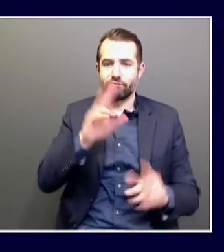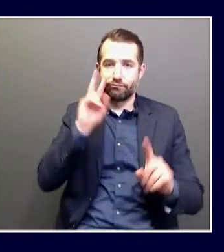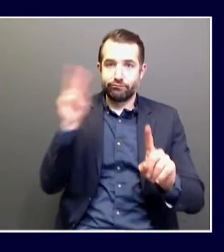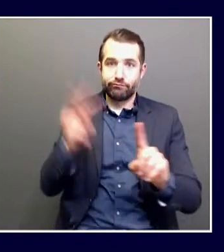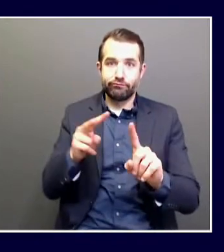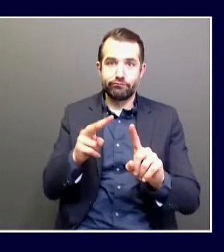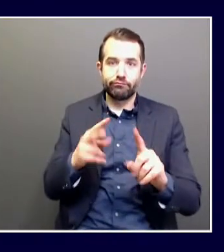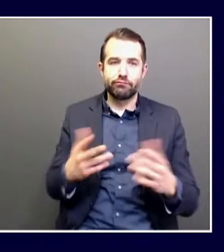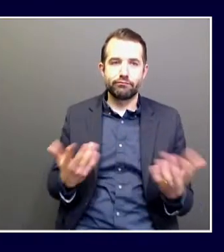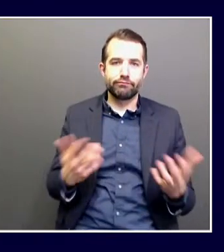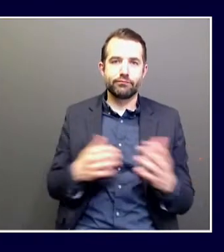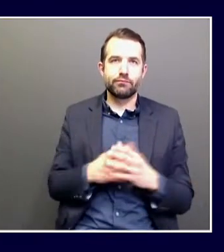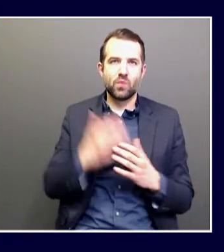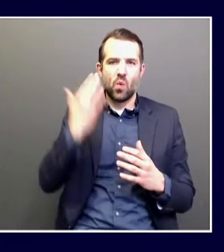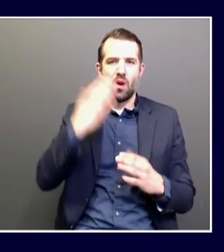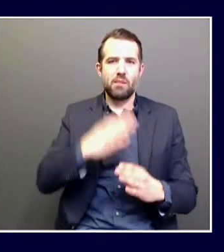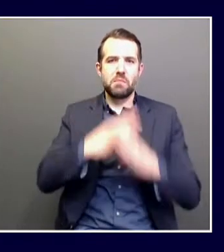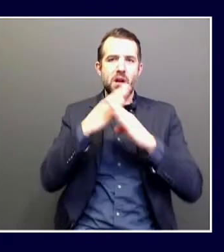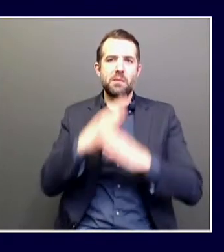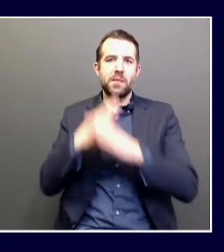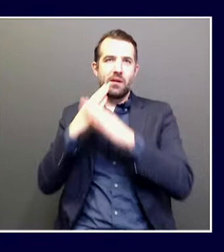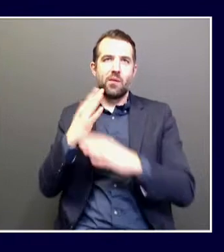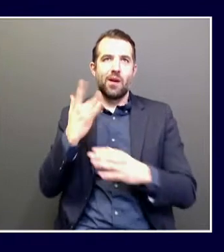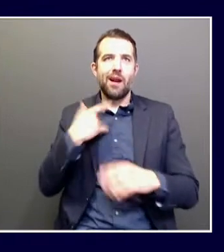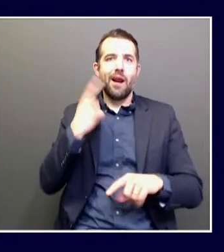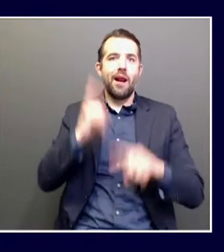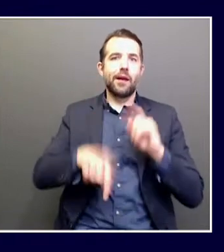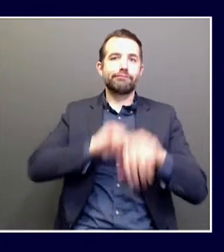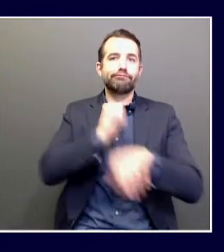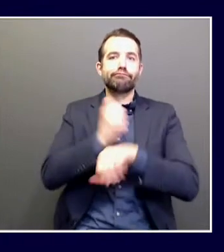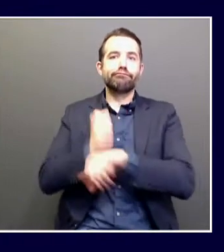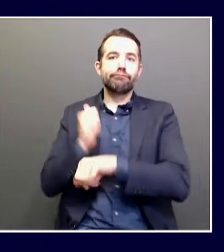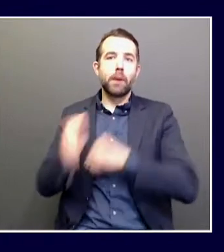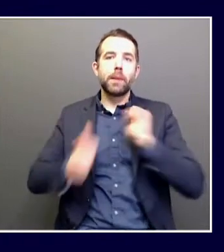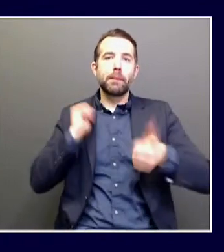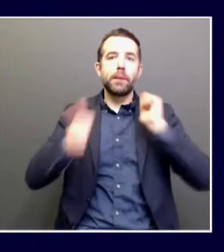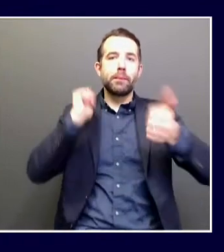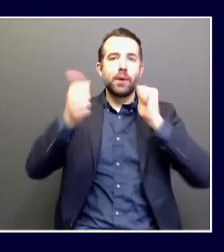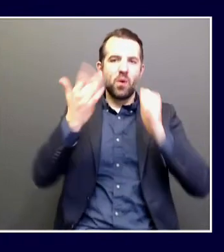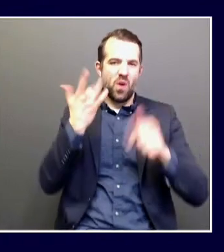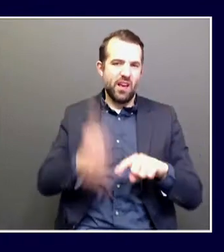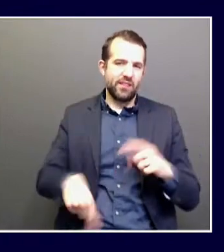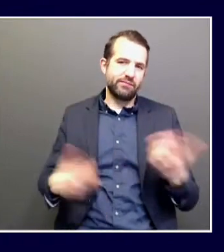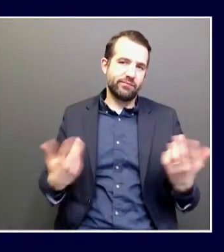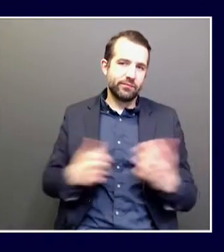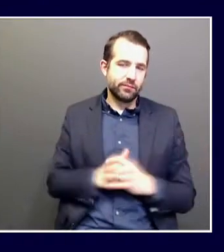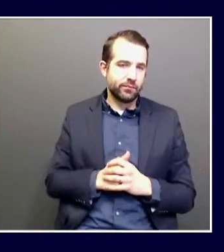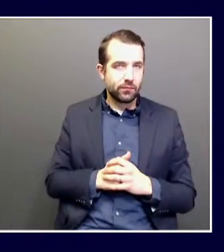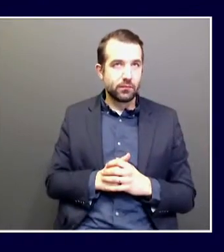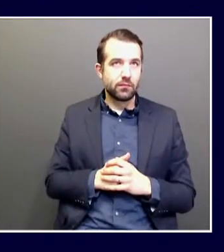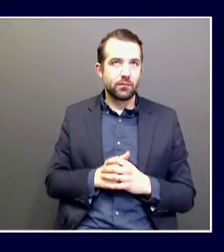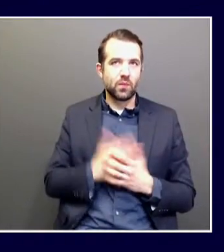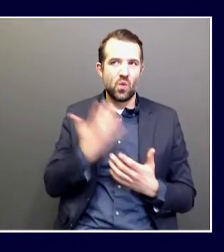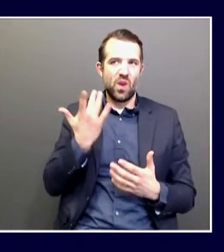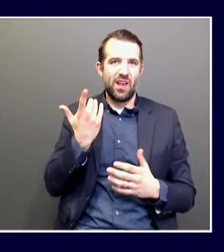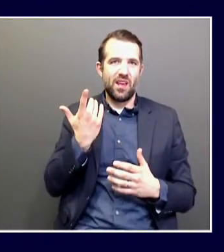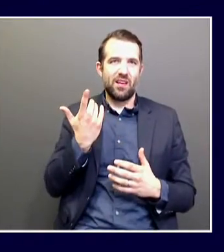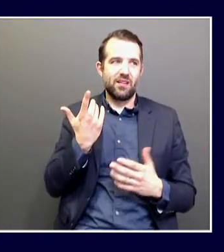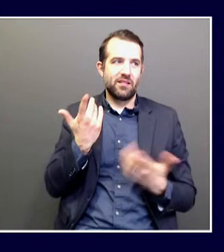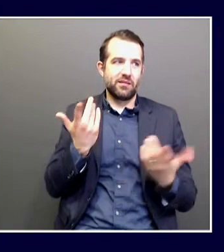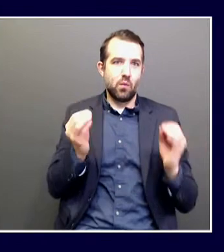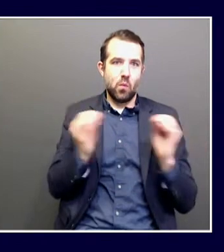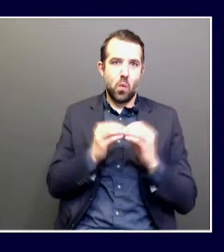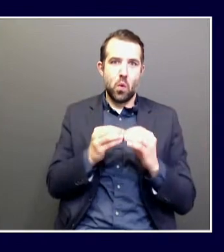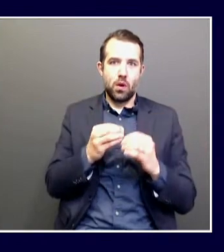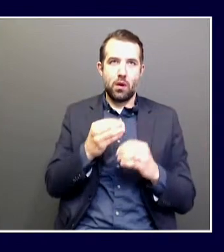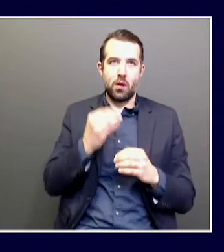stopping us from setting up more testing sites or, any number of measures to get more tests to people? Is it